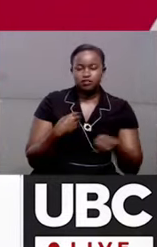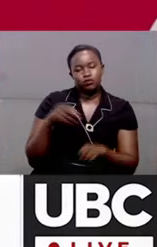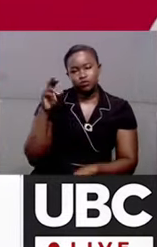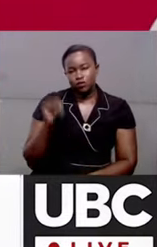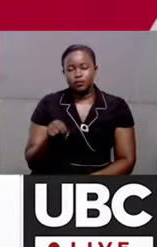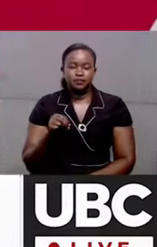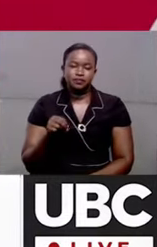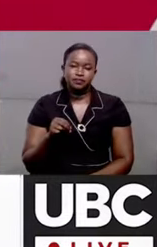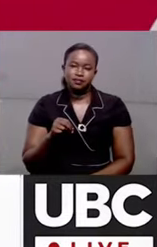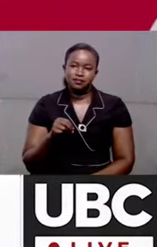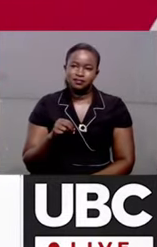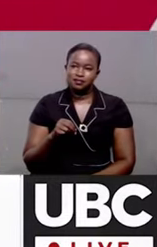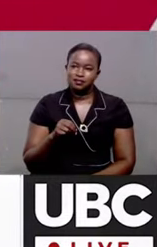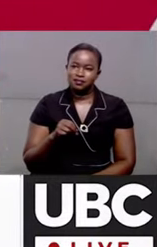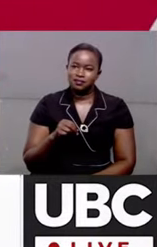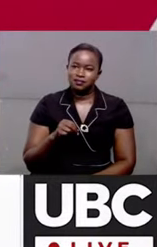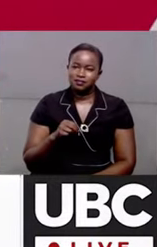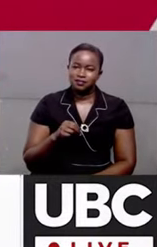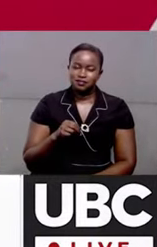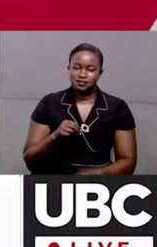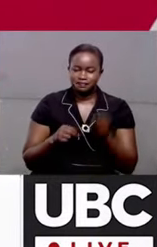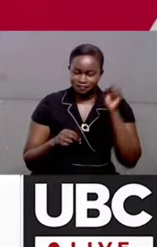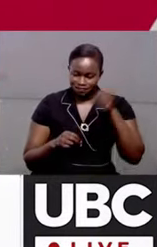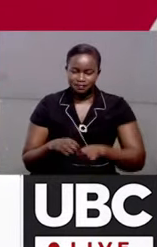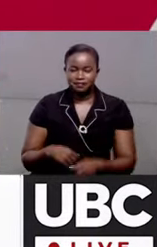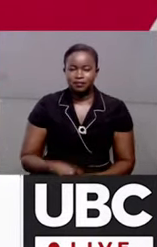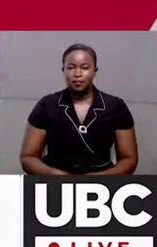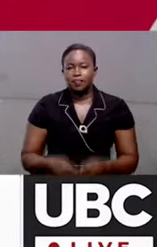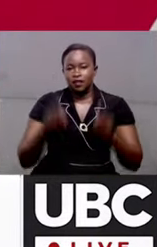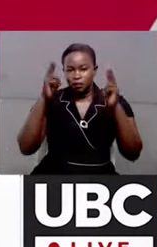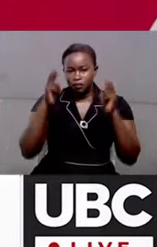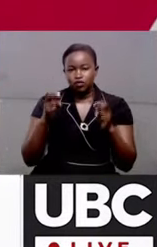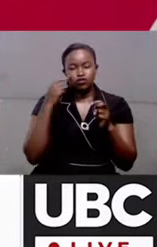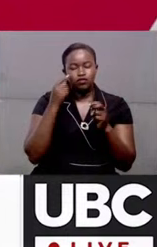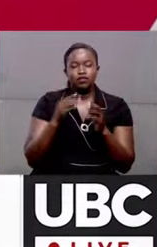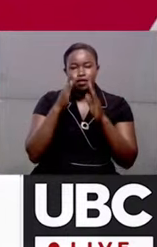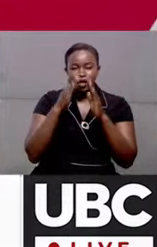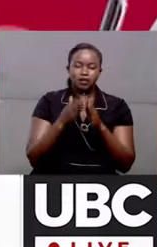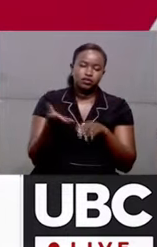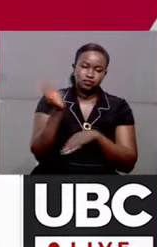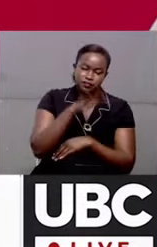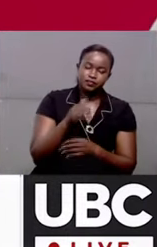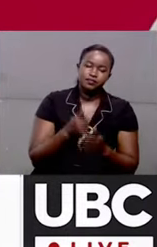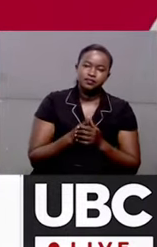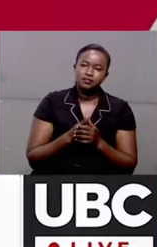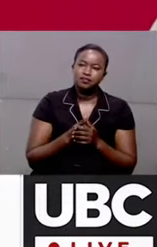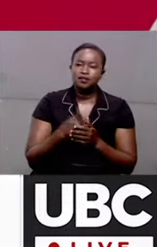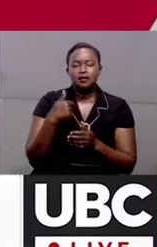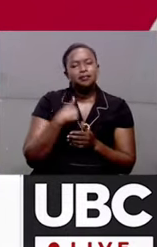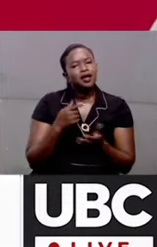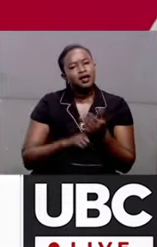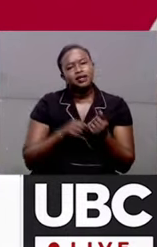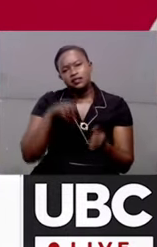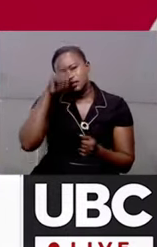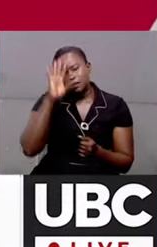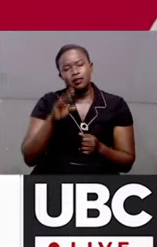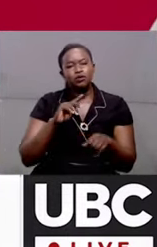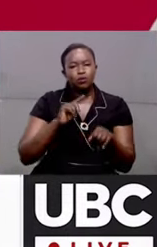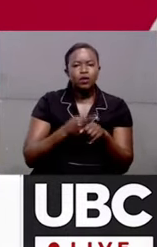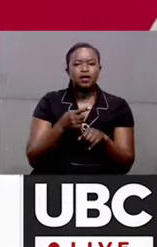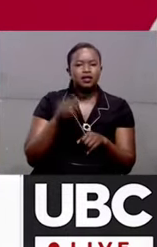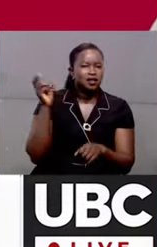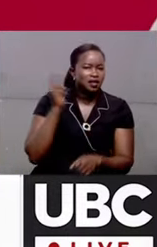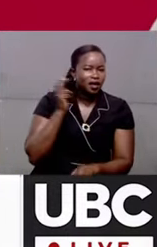and the ayes have it. Motion for resumption of the House. I get surprised when I hear Sinanzi